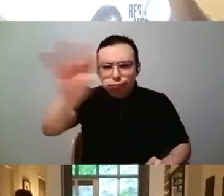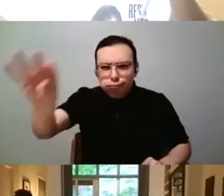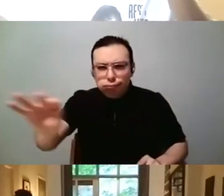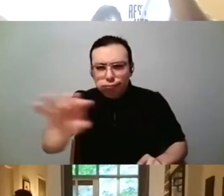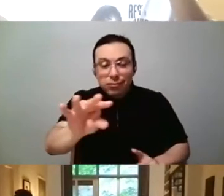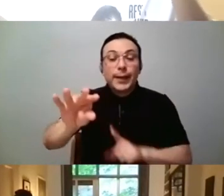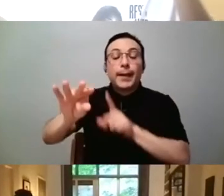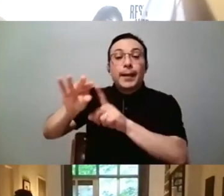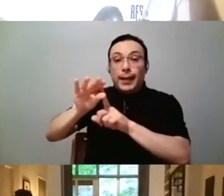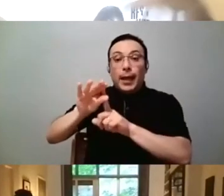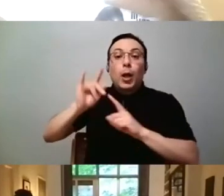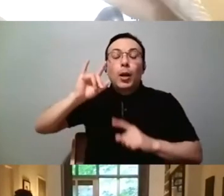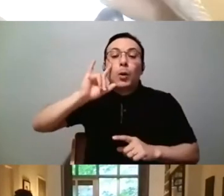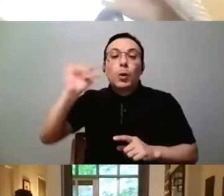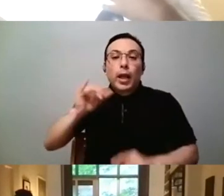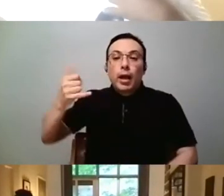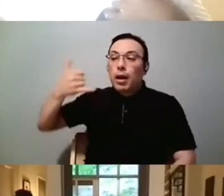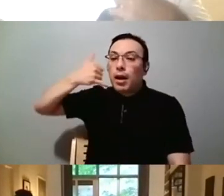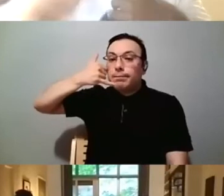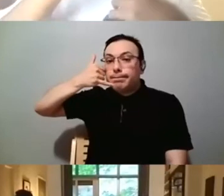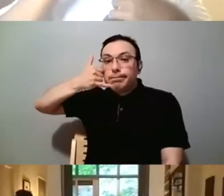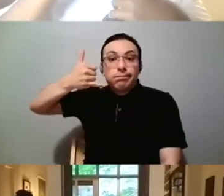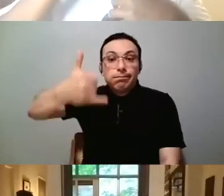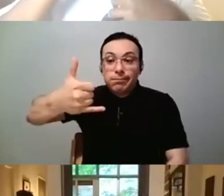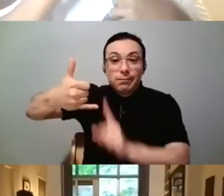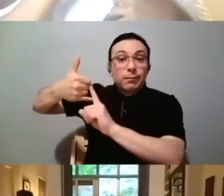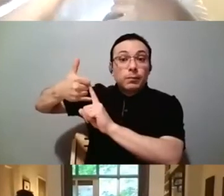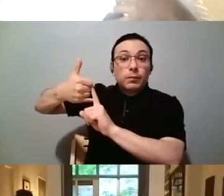sort of how that idea came together